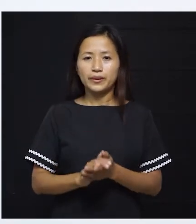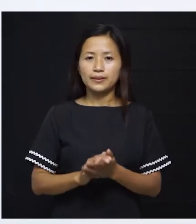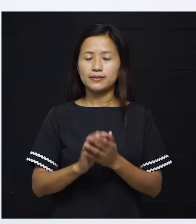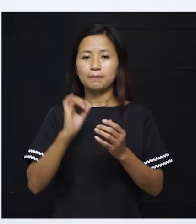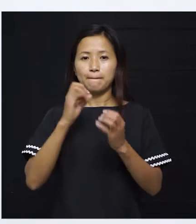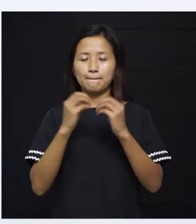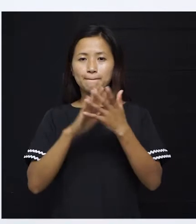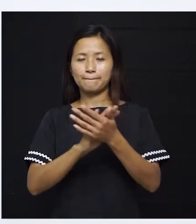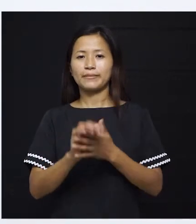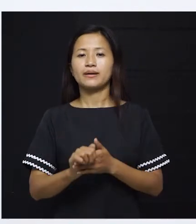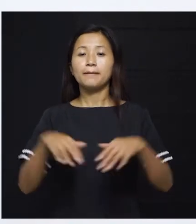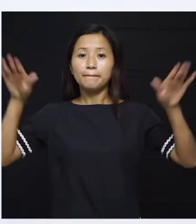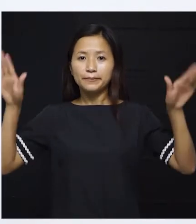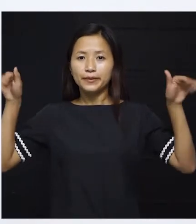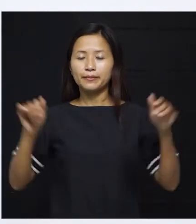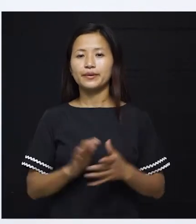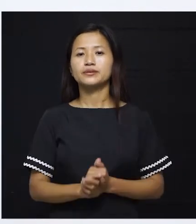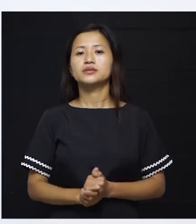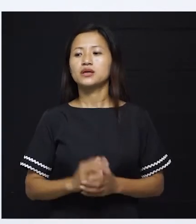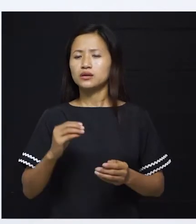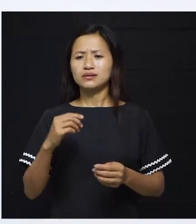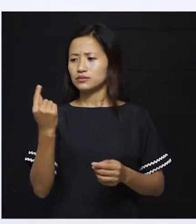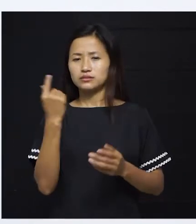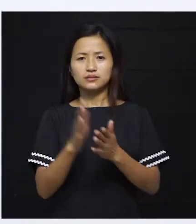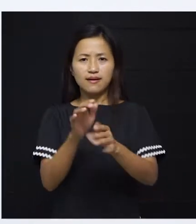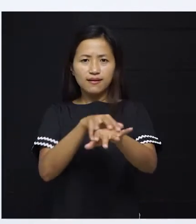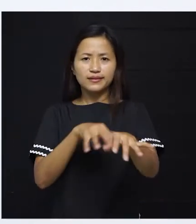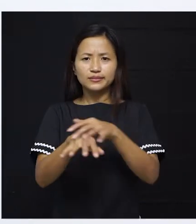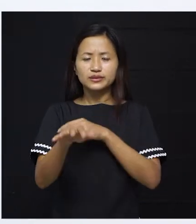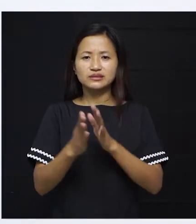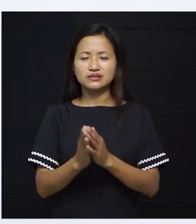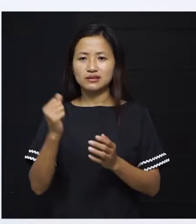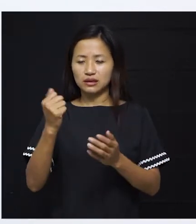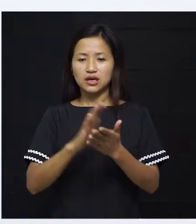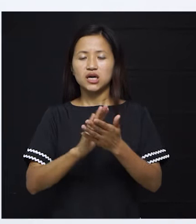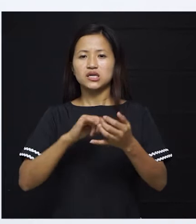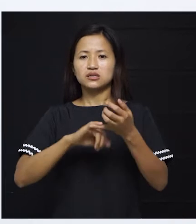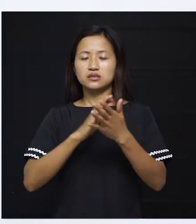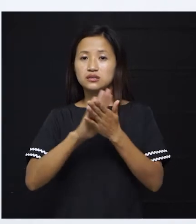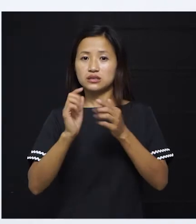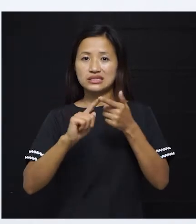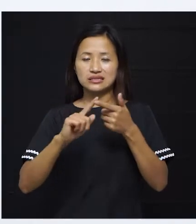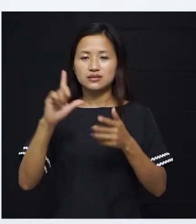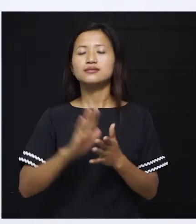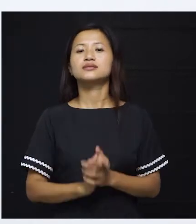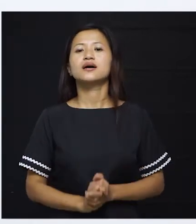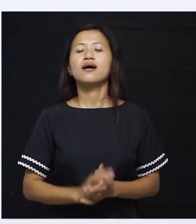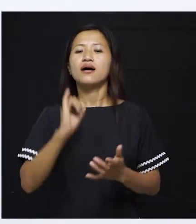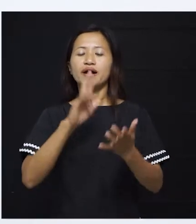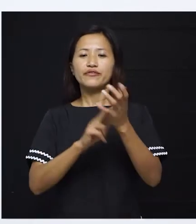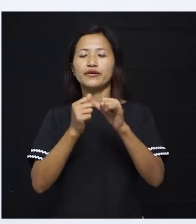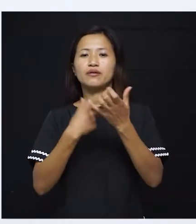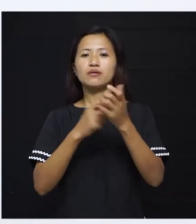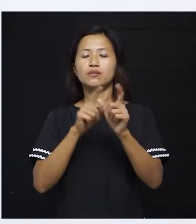knowing that. And they also use the animal shells. They also use the ivory. Then